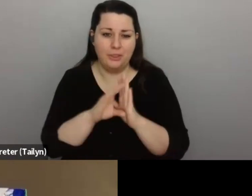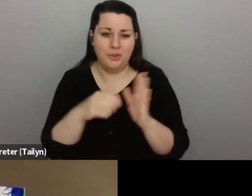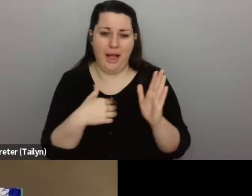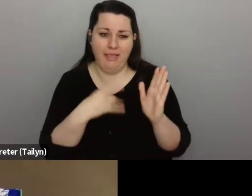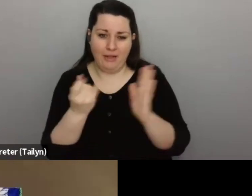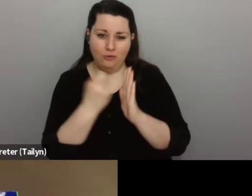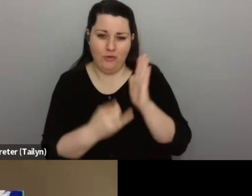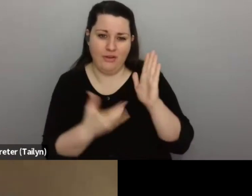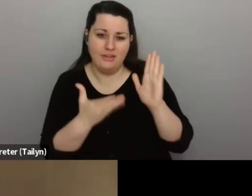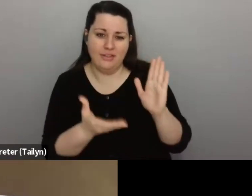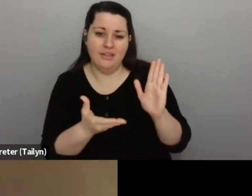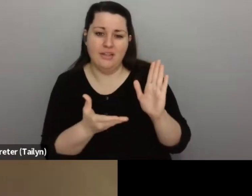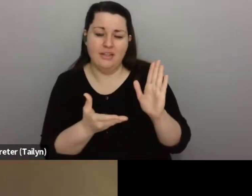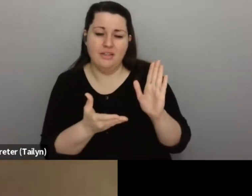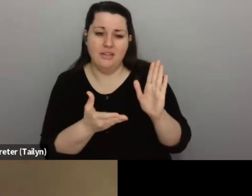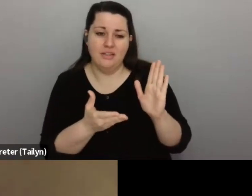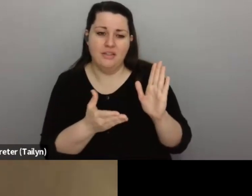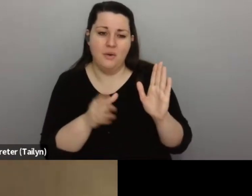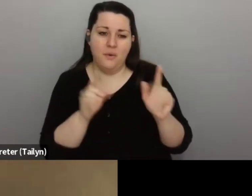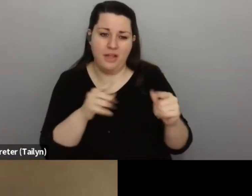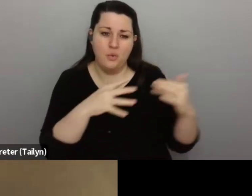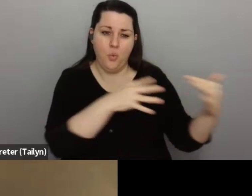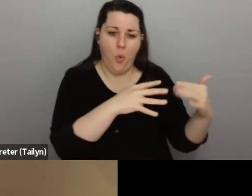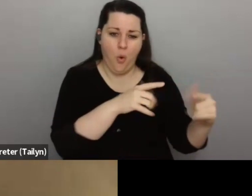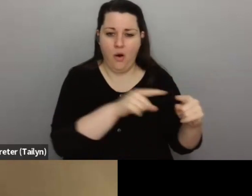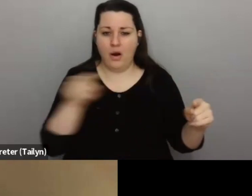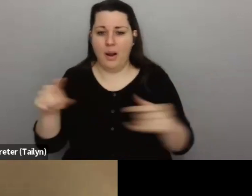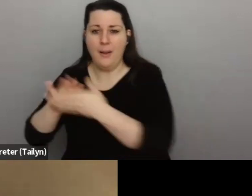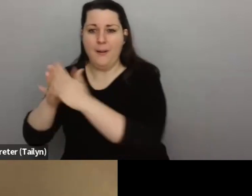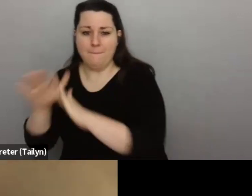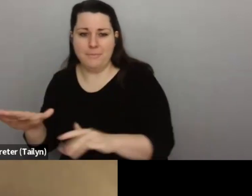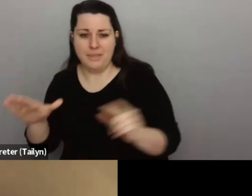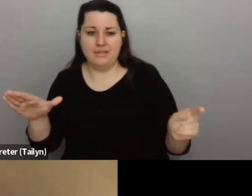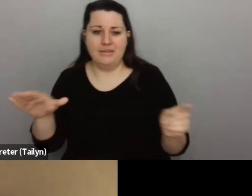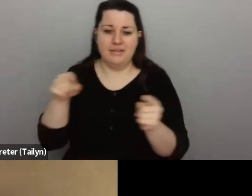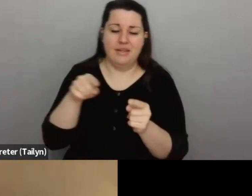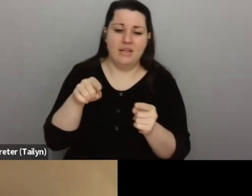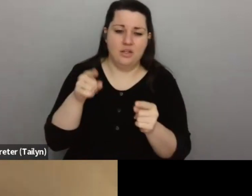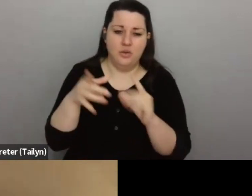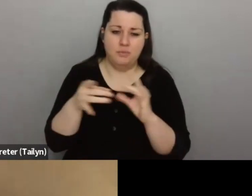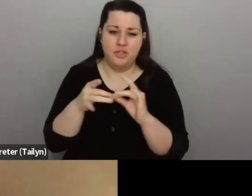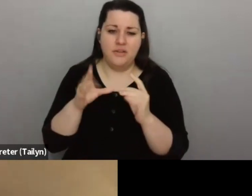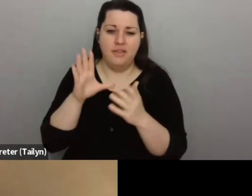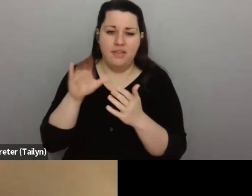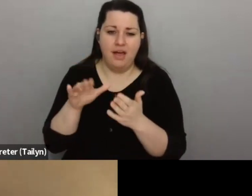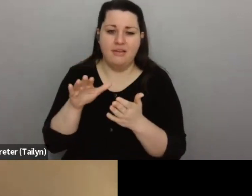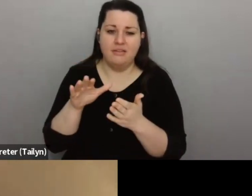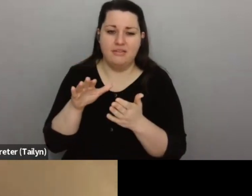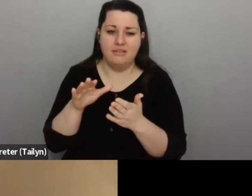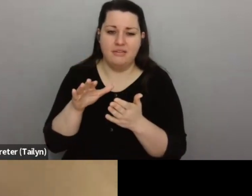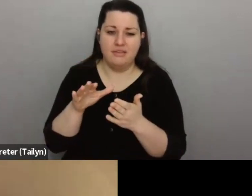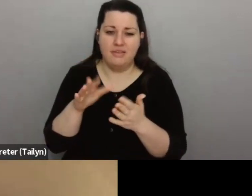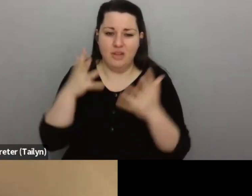drawing. And this is, so one side is war and the other side is peace. And there's, as you were mentioning, the putting on with